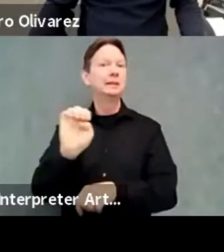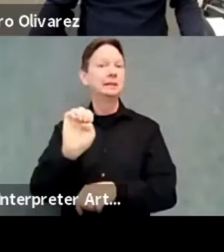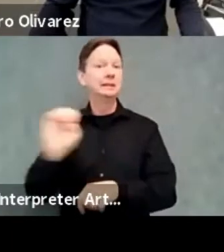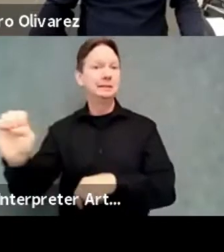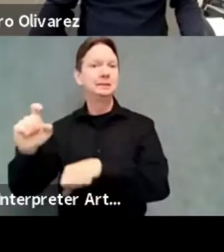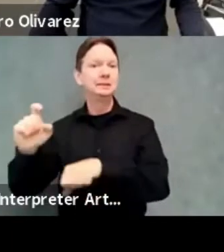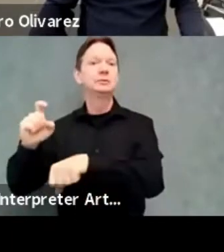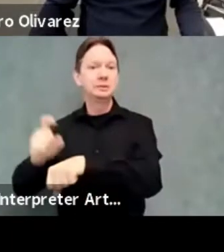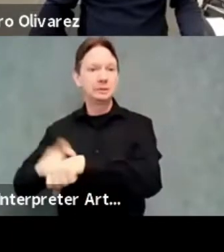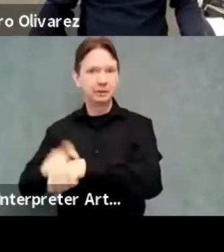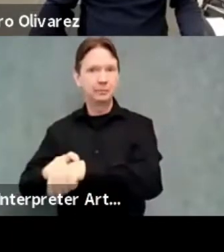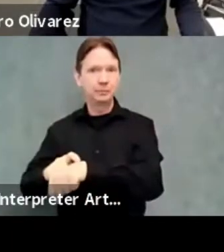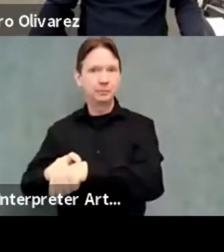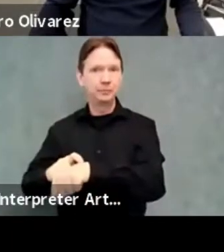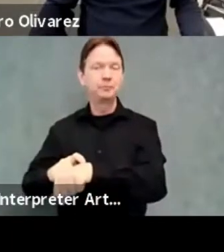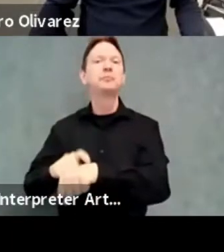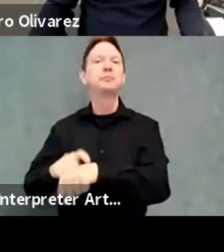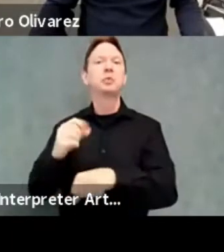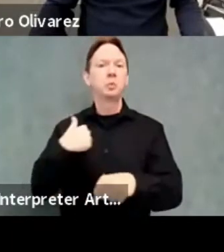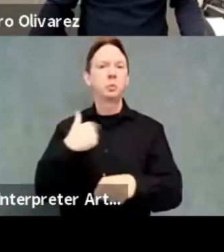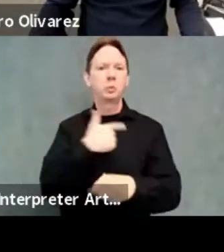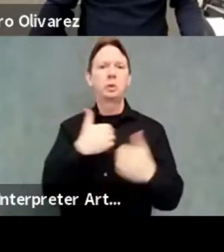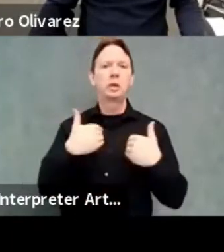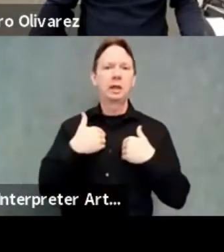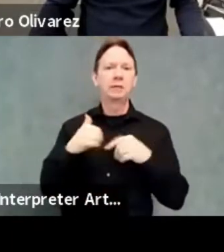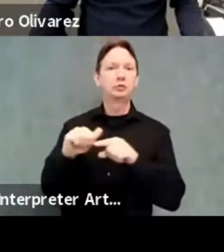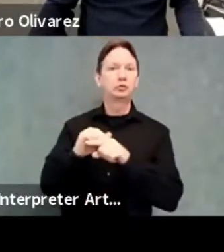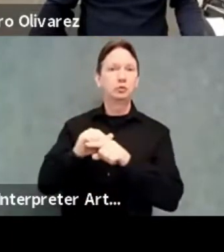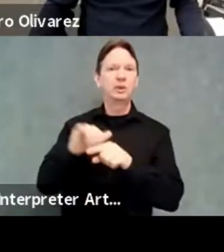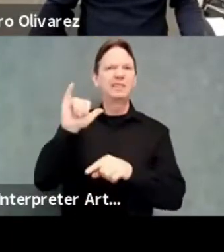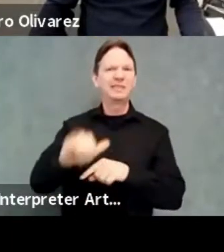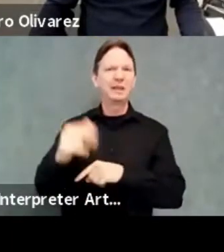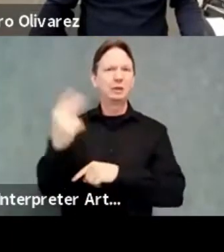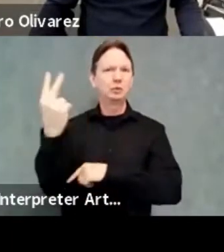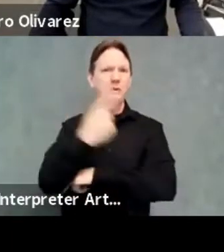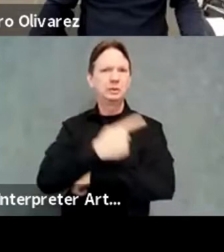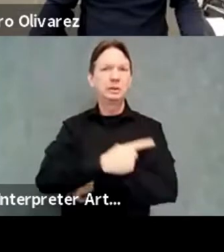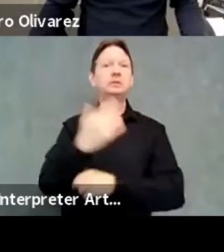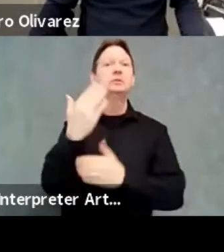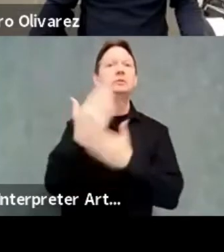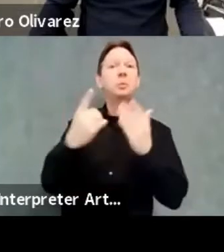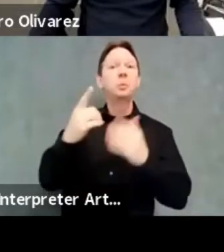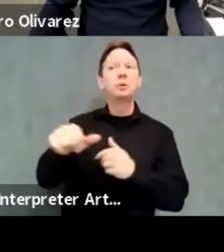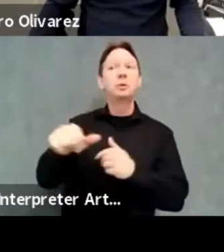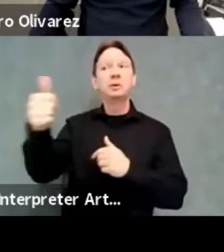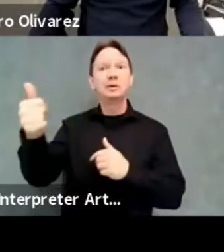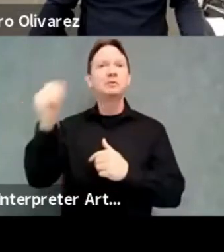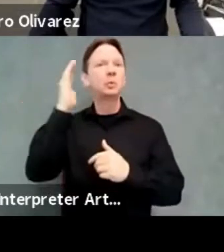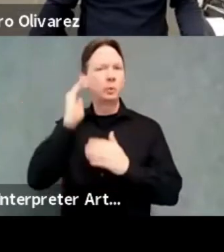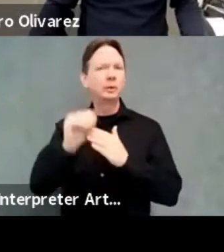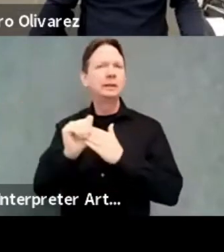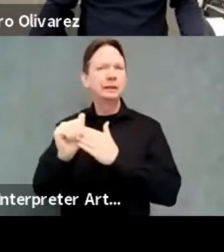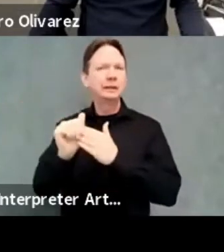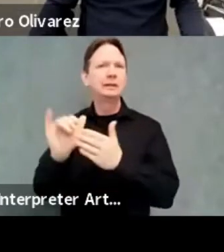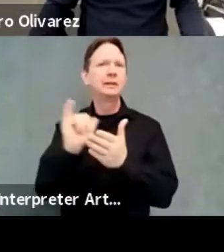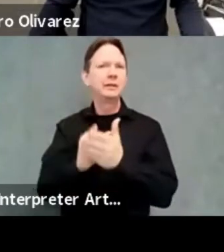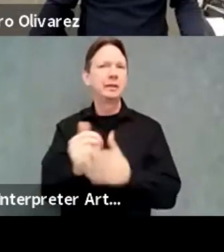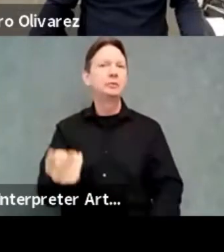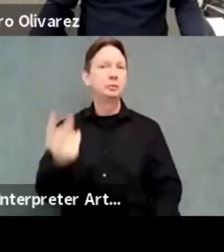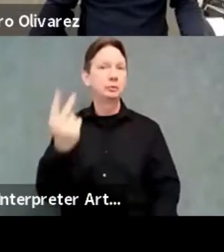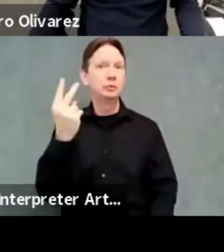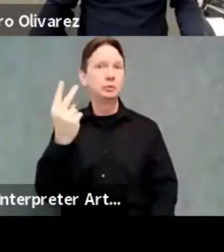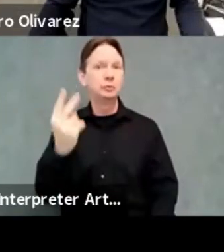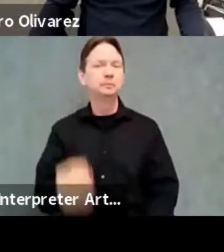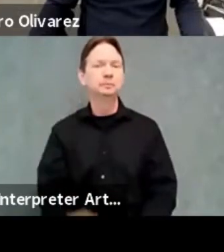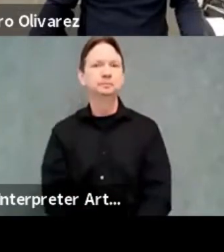administrator, will be actually leading those trainings, and I'll be on chairing those 2 sessions as well. And I will send detailed information a bit